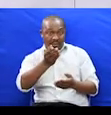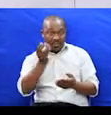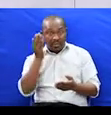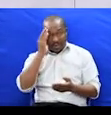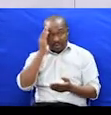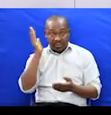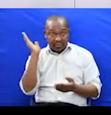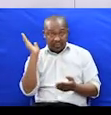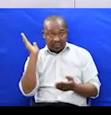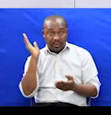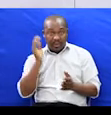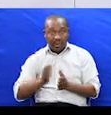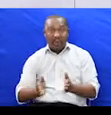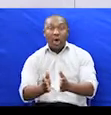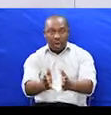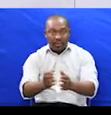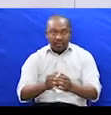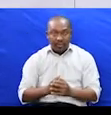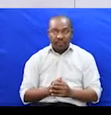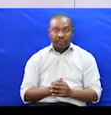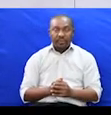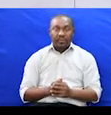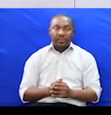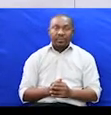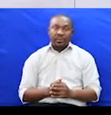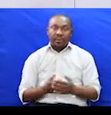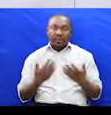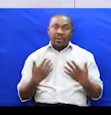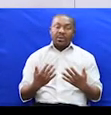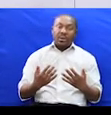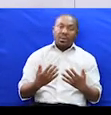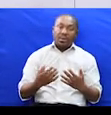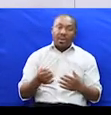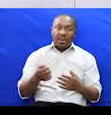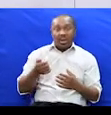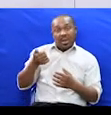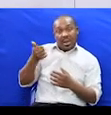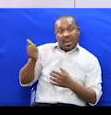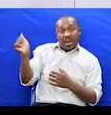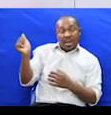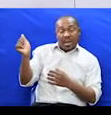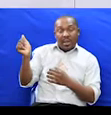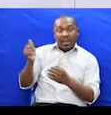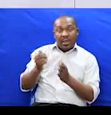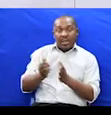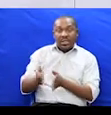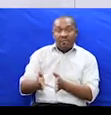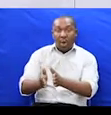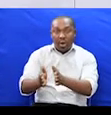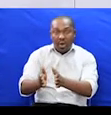about pudding. This is a type of food. So his model to